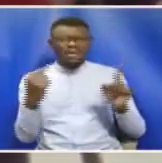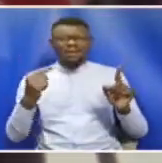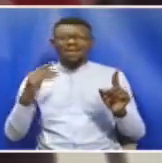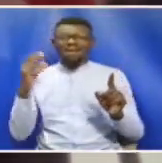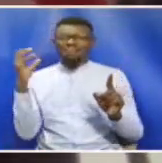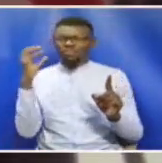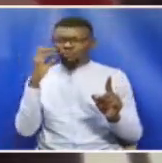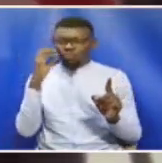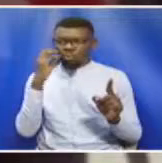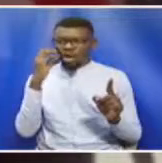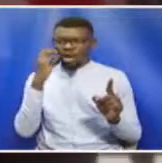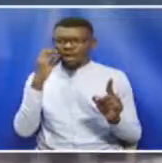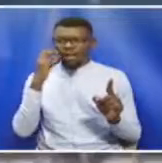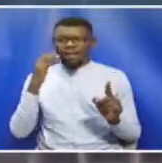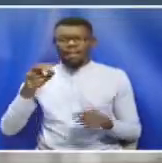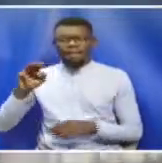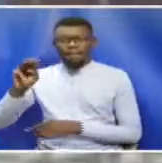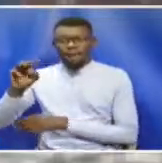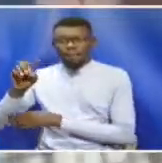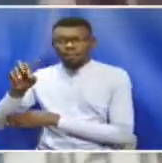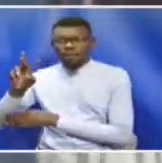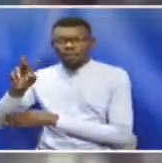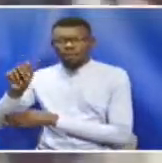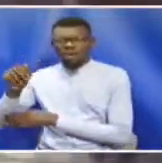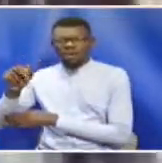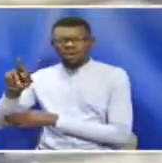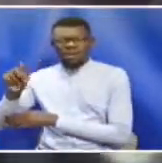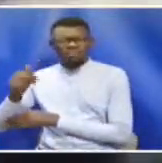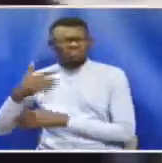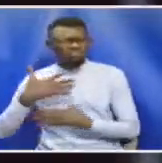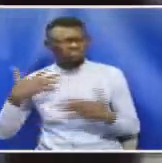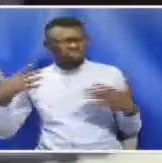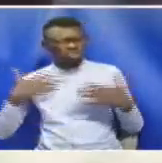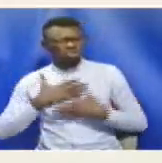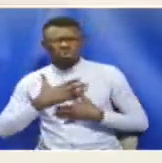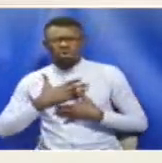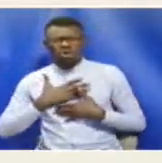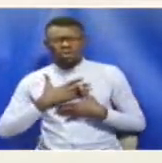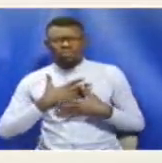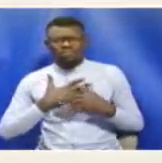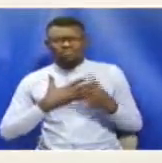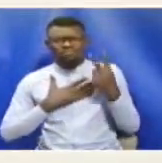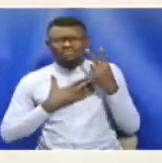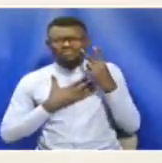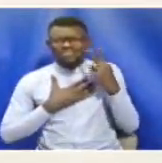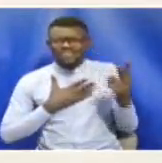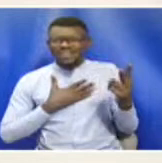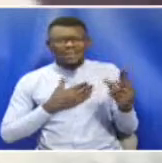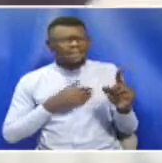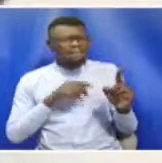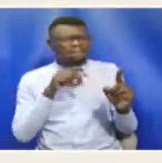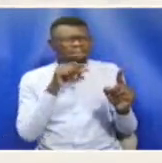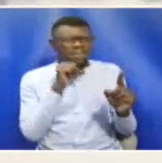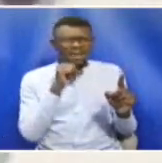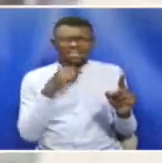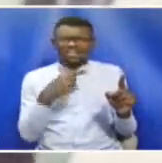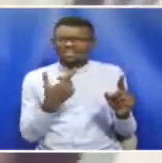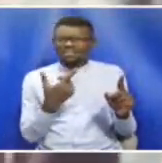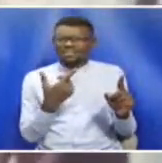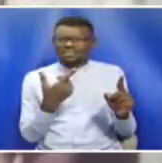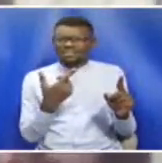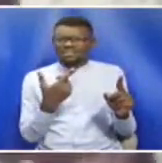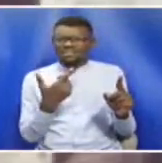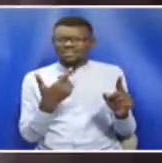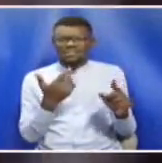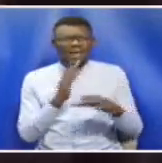Mboya. Morara was in deep shock. How could a man who was supposedly hanged be merrymaking in